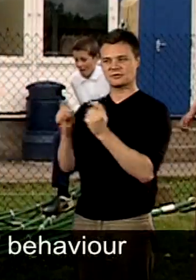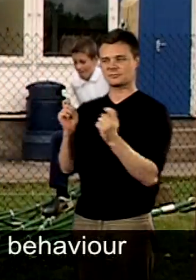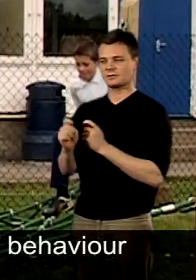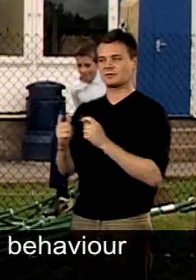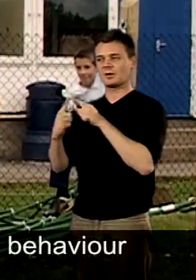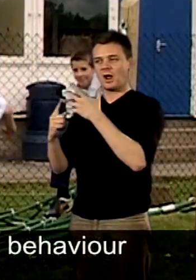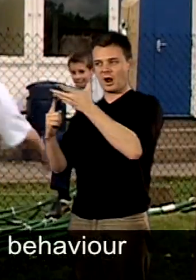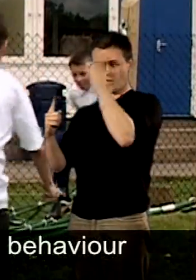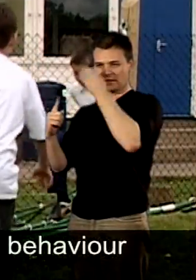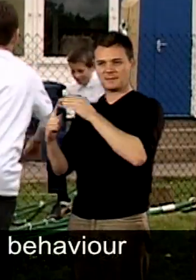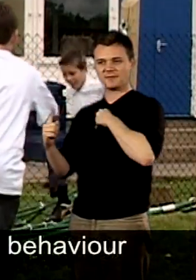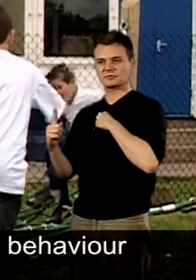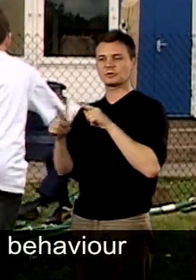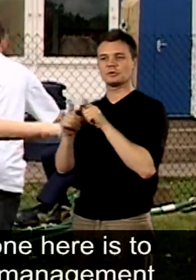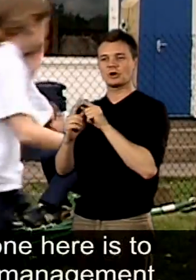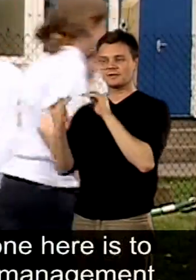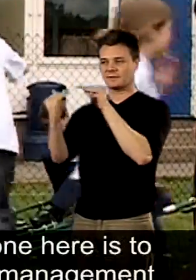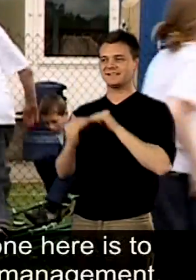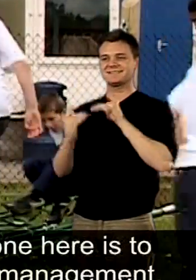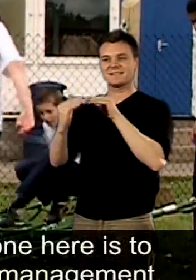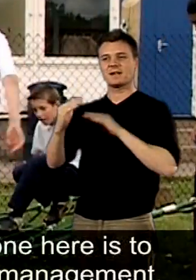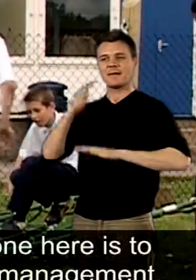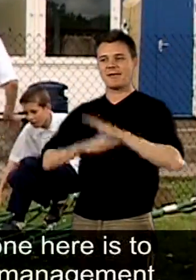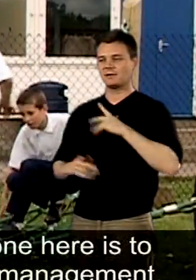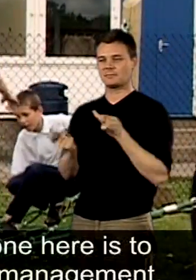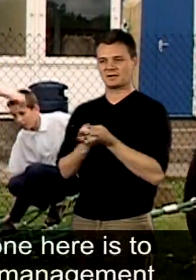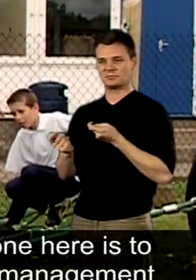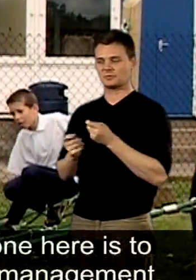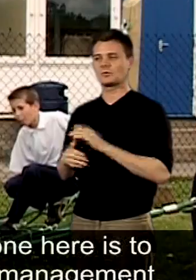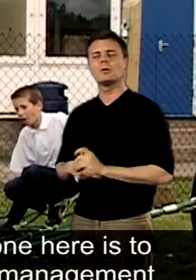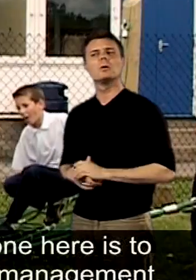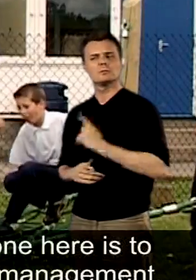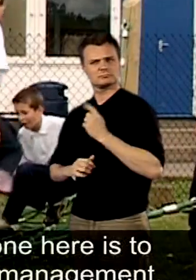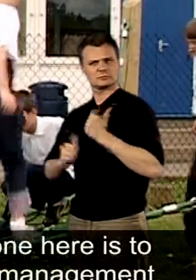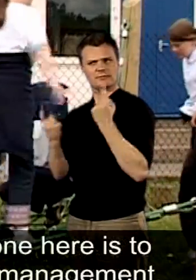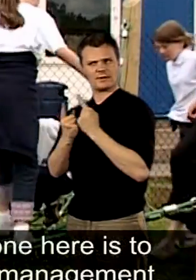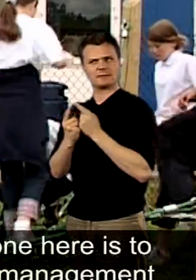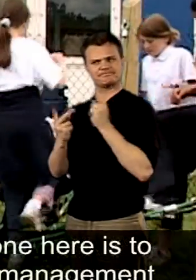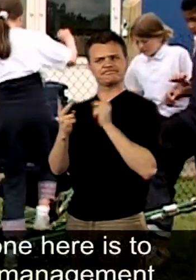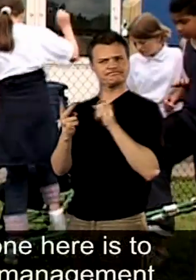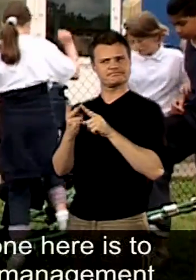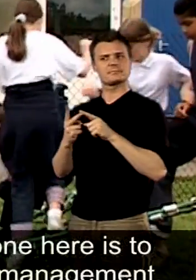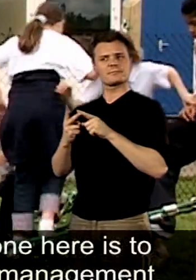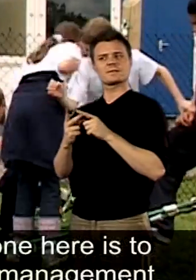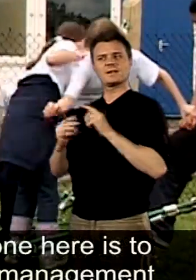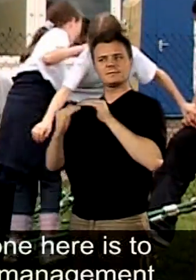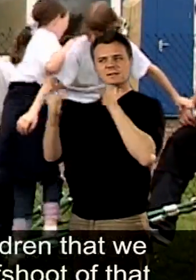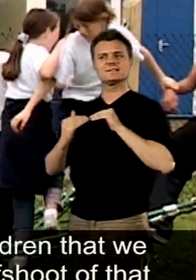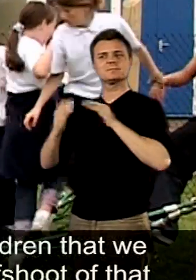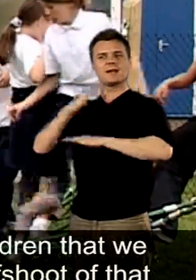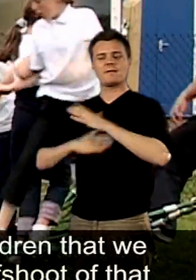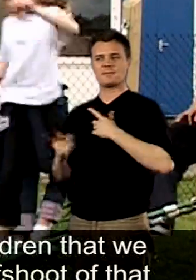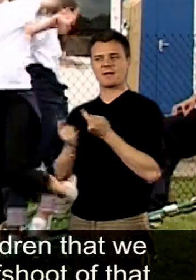and differentiated behaviour management. One of the great things that we've done here is to talk about differentiated behaviour